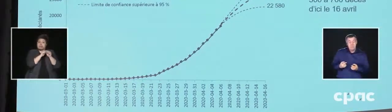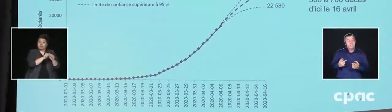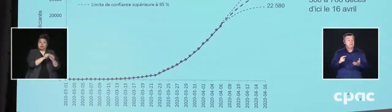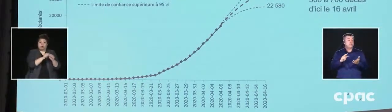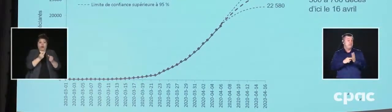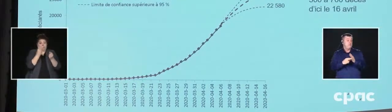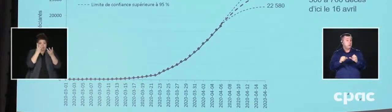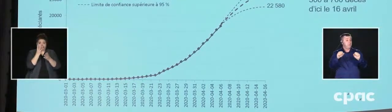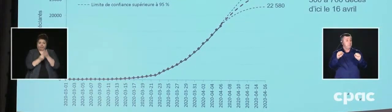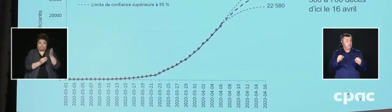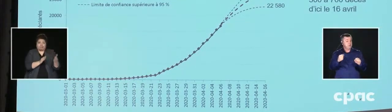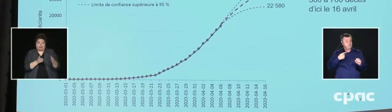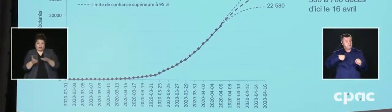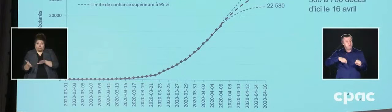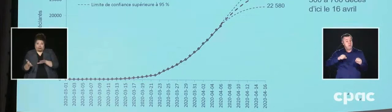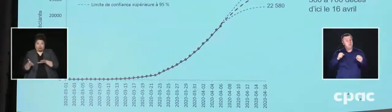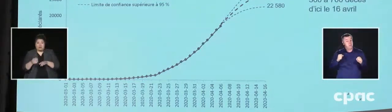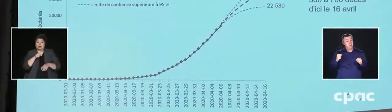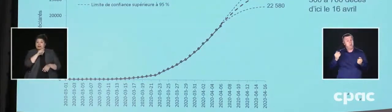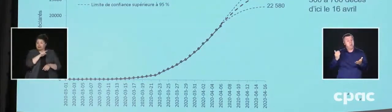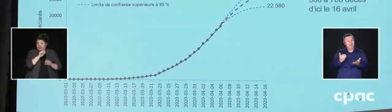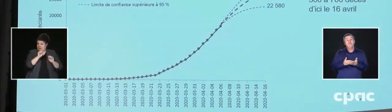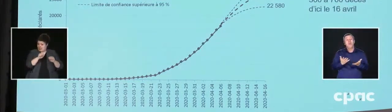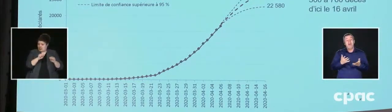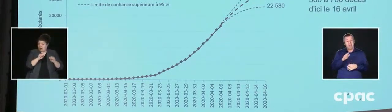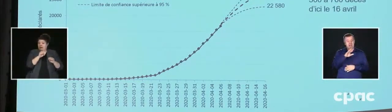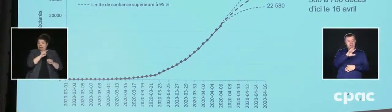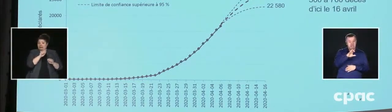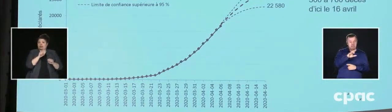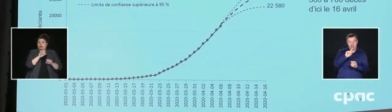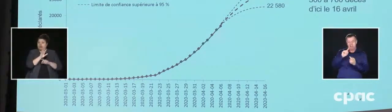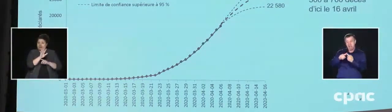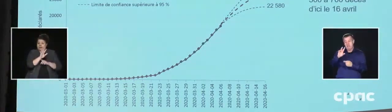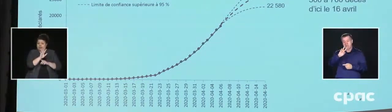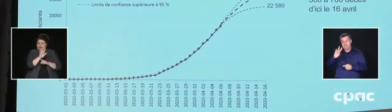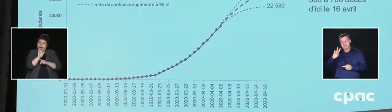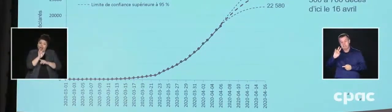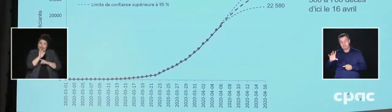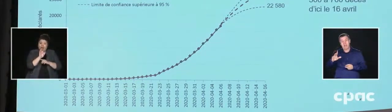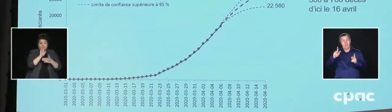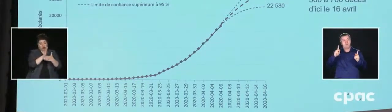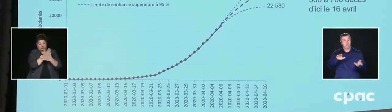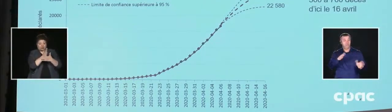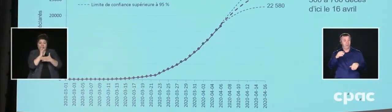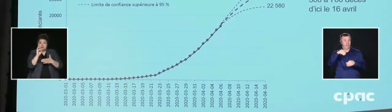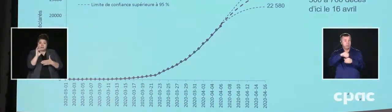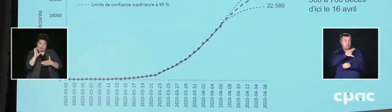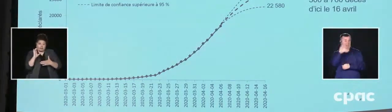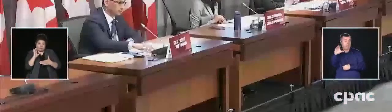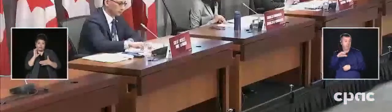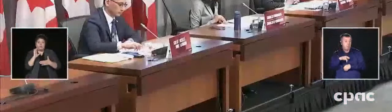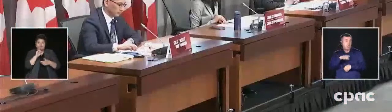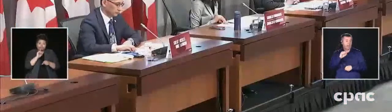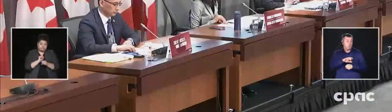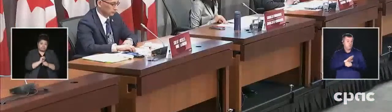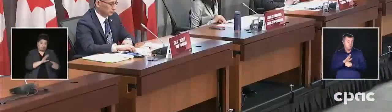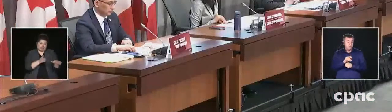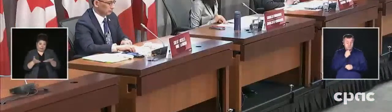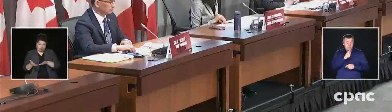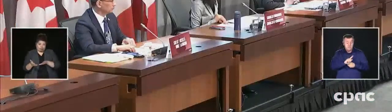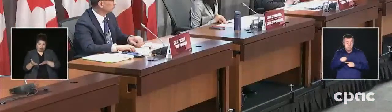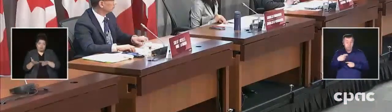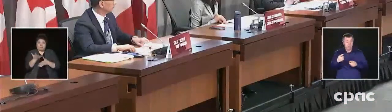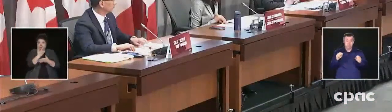allons atteindre entre 500 et 700 décès au Canada d'ici la semaine prochaine. So on